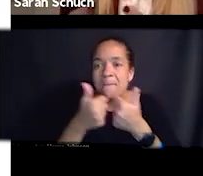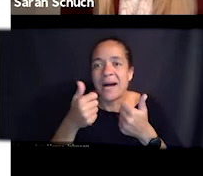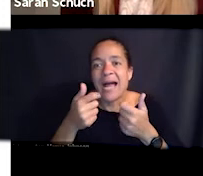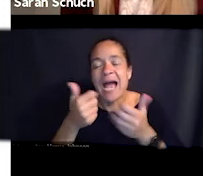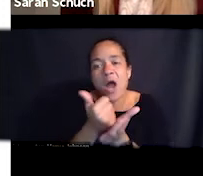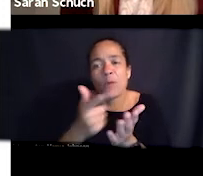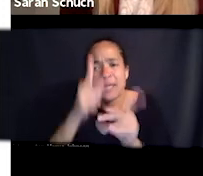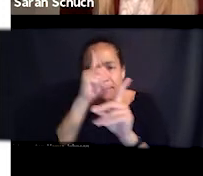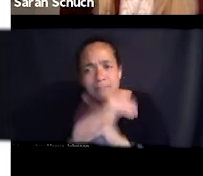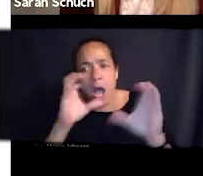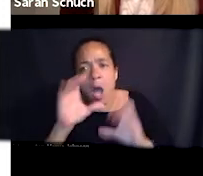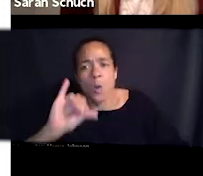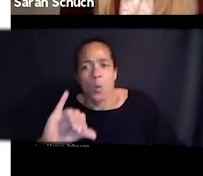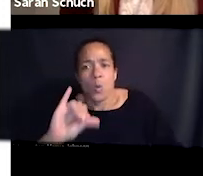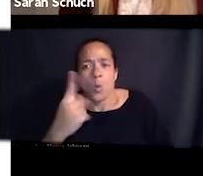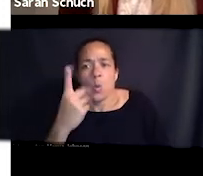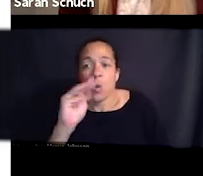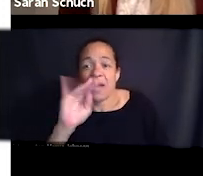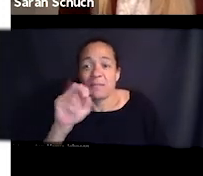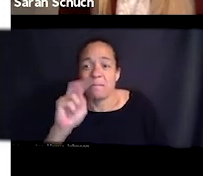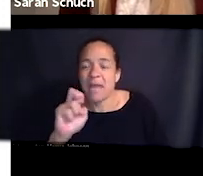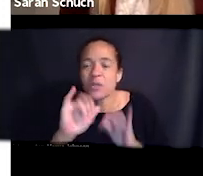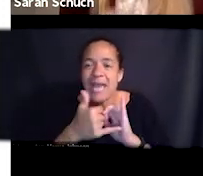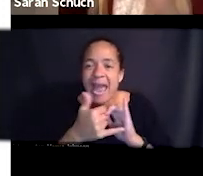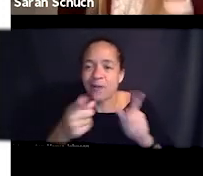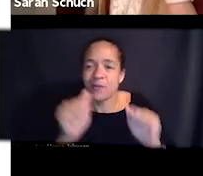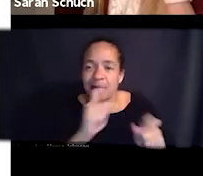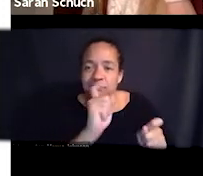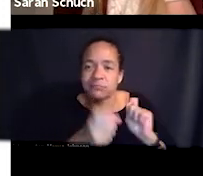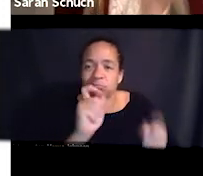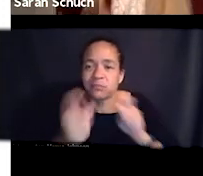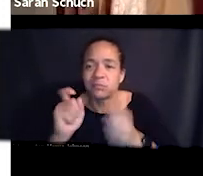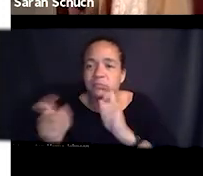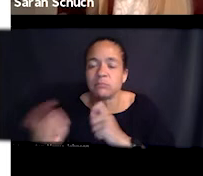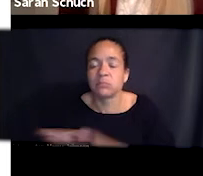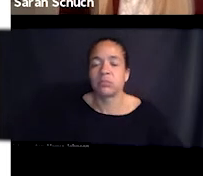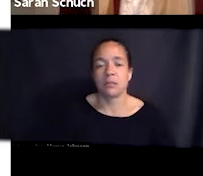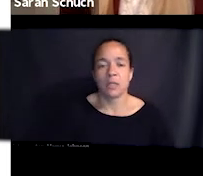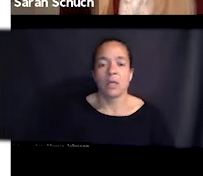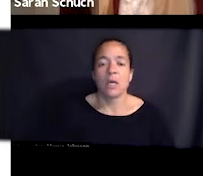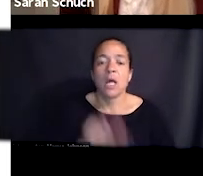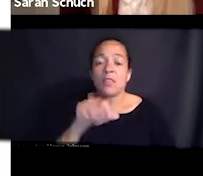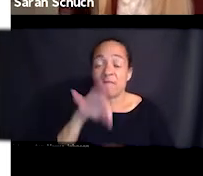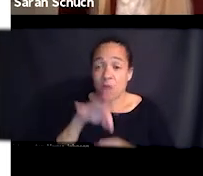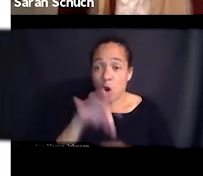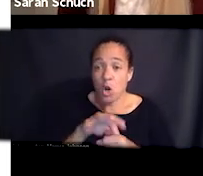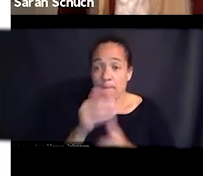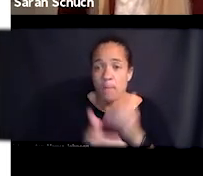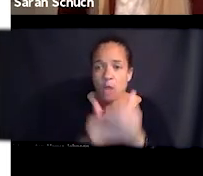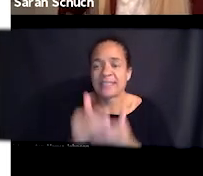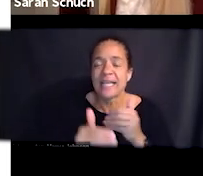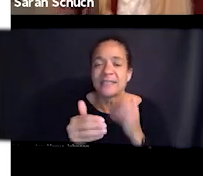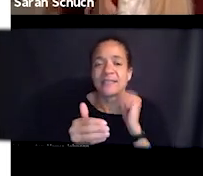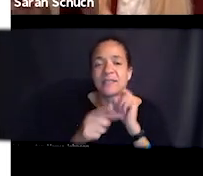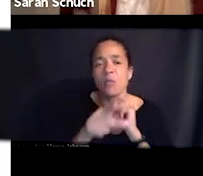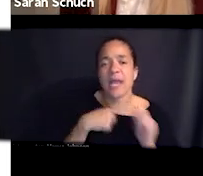think the really important part about this voting process is we said we would, I have 7+ here because we were able to